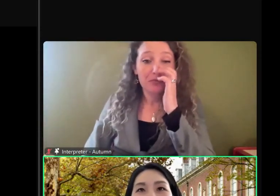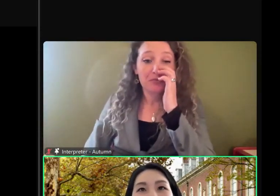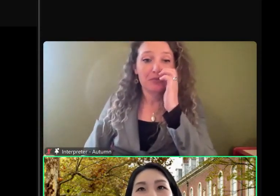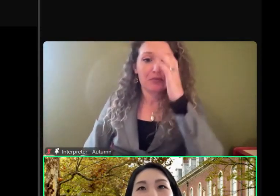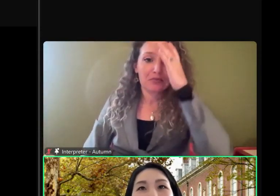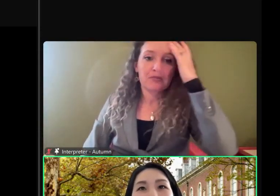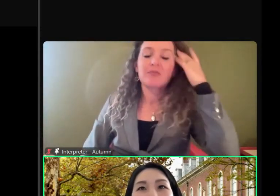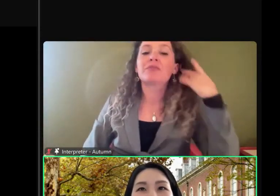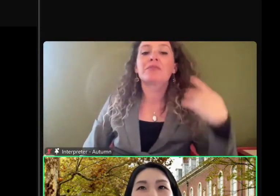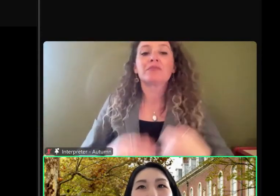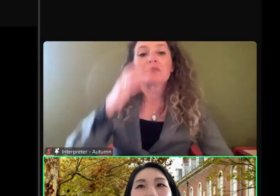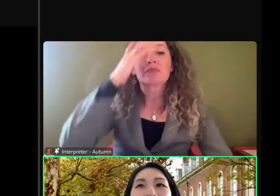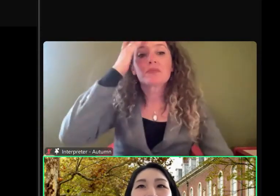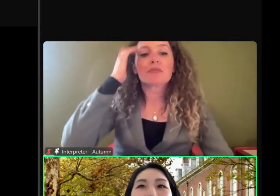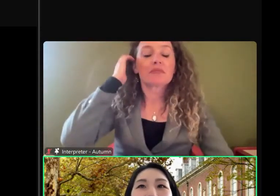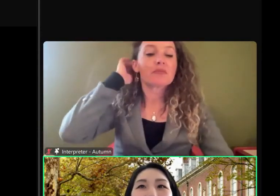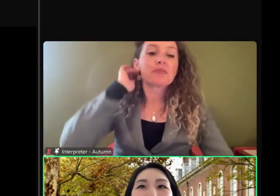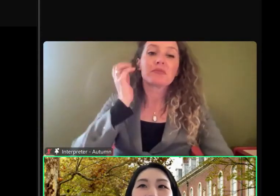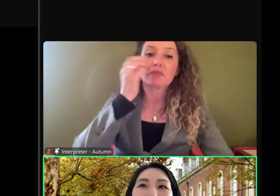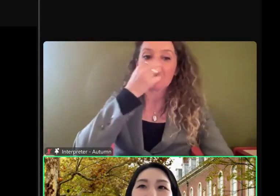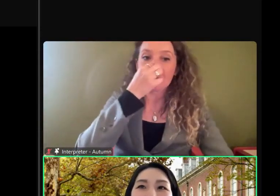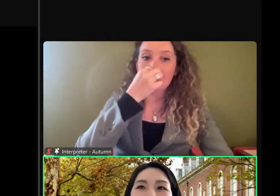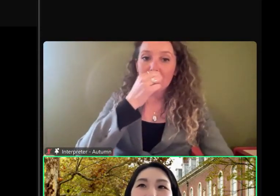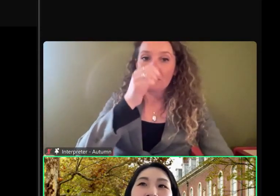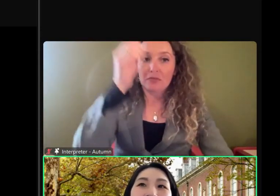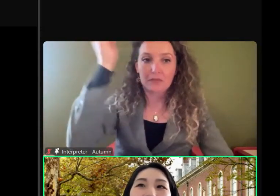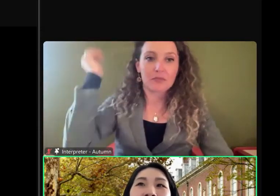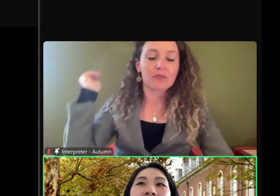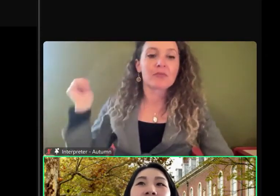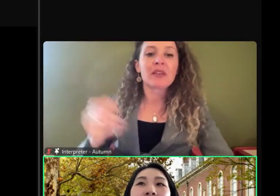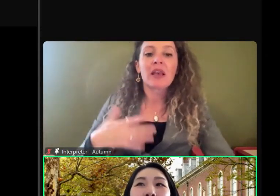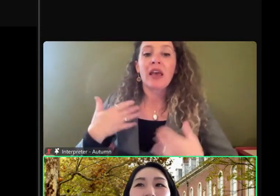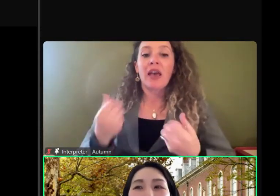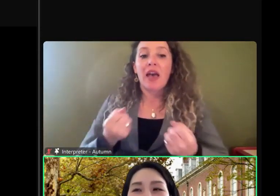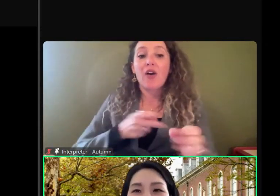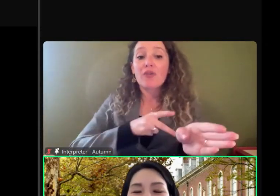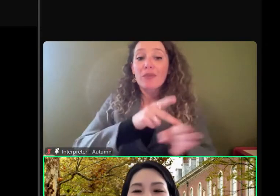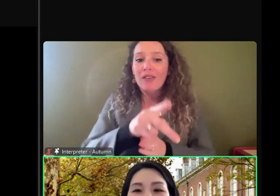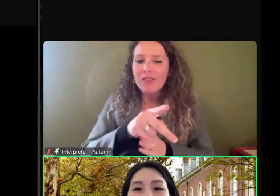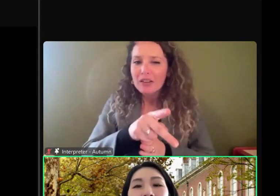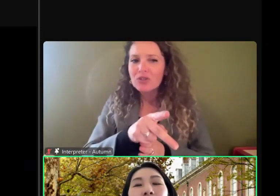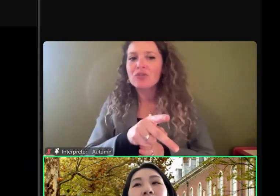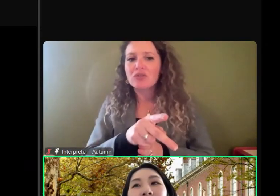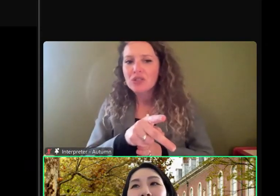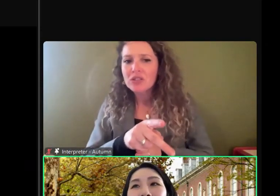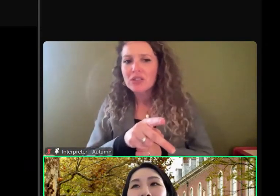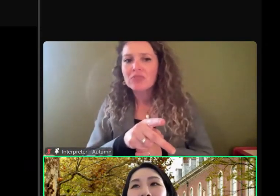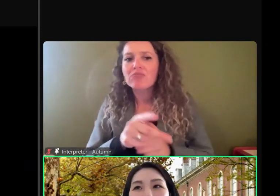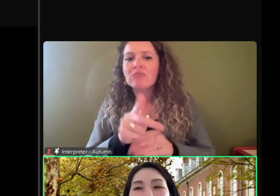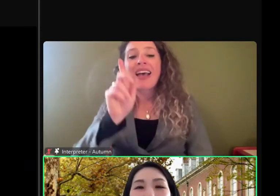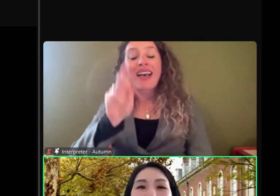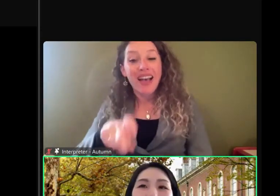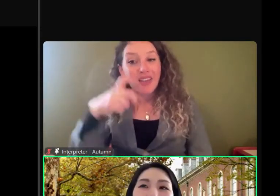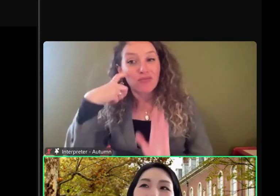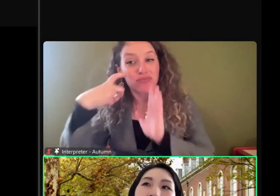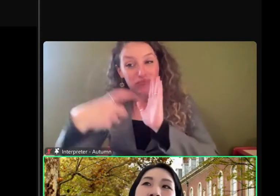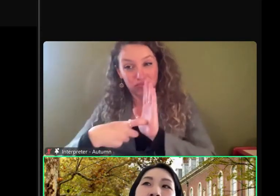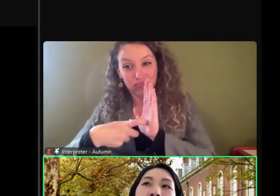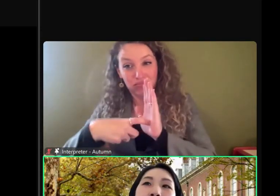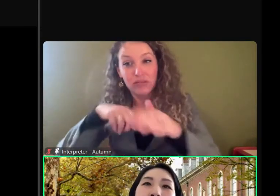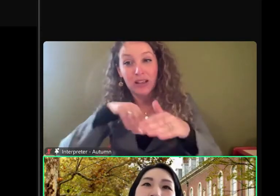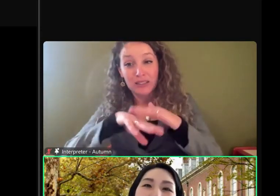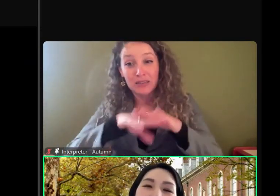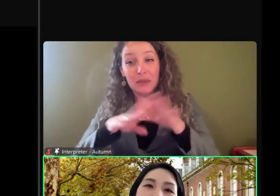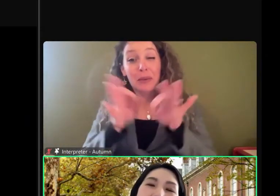Healthcare professionals must recognize just how critically important accessibility is, not